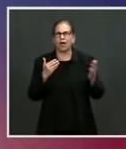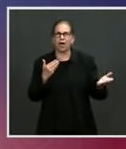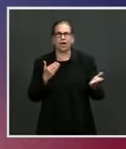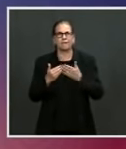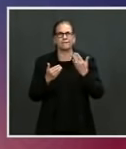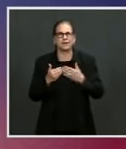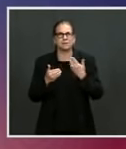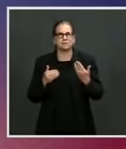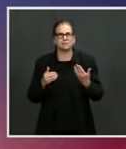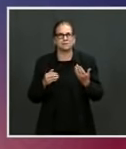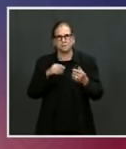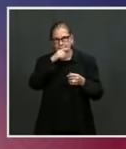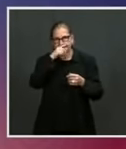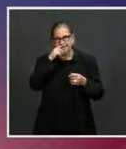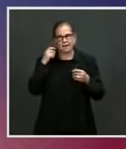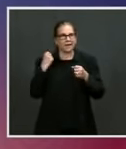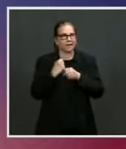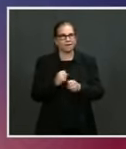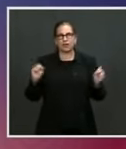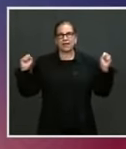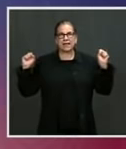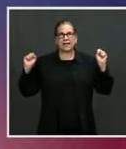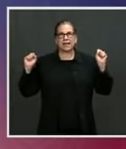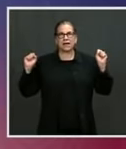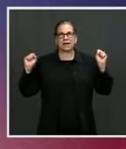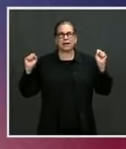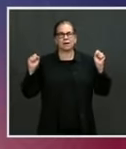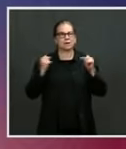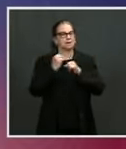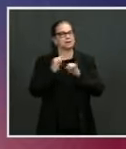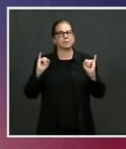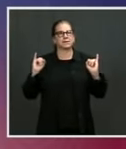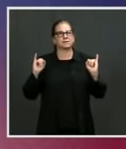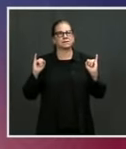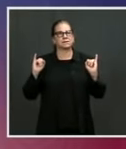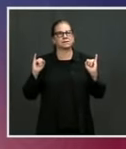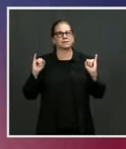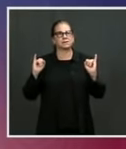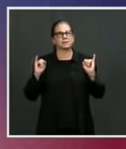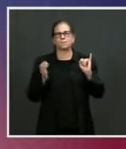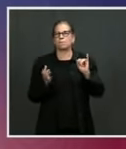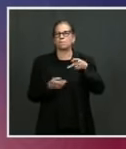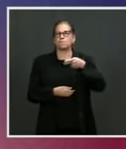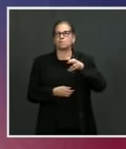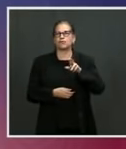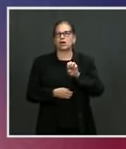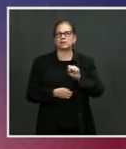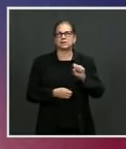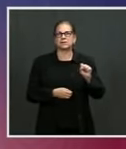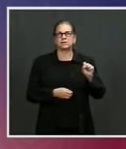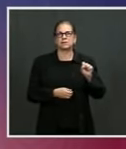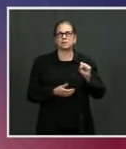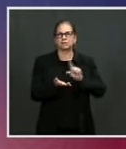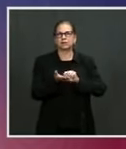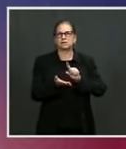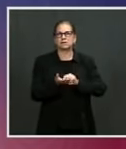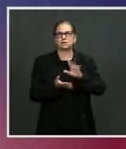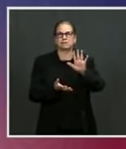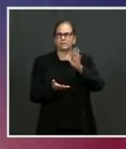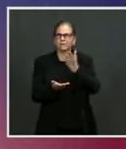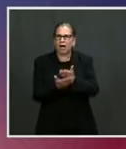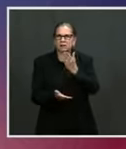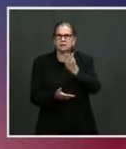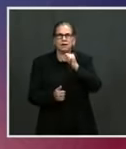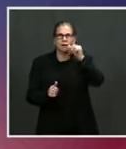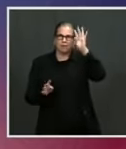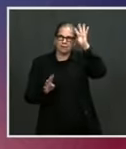and independent press pursues the truth founded on facts, not propaganda. When the rule of law applies